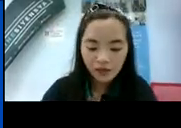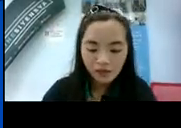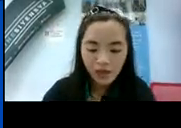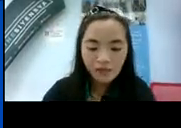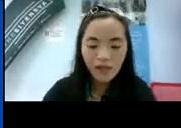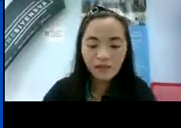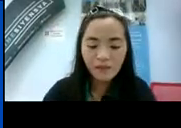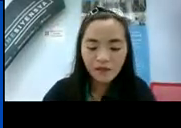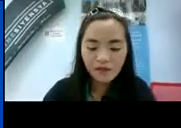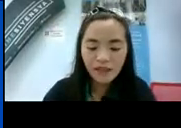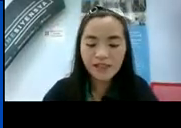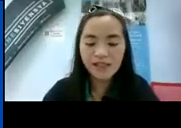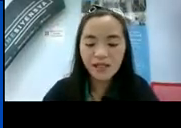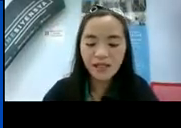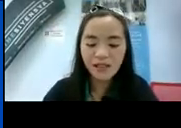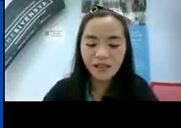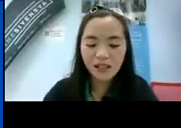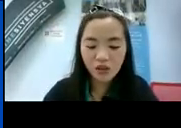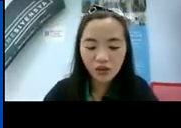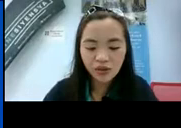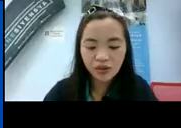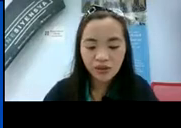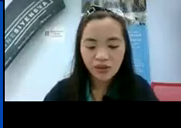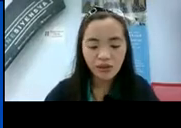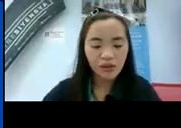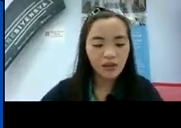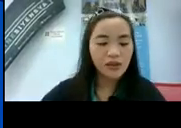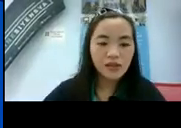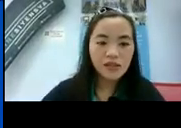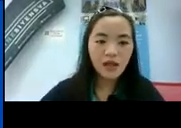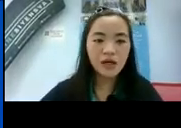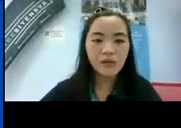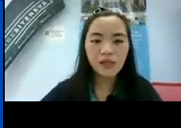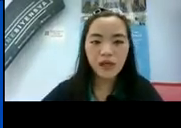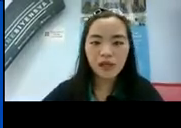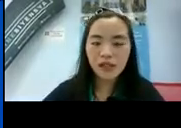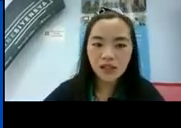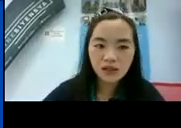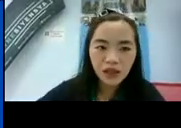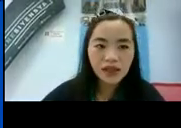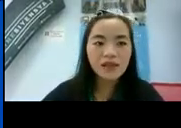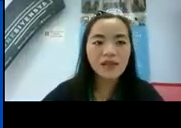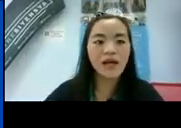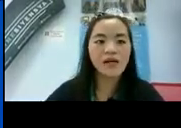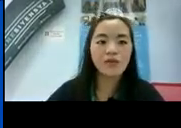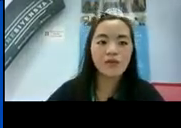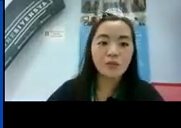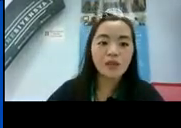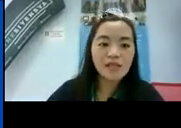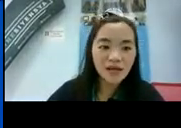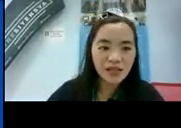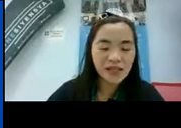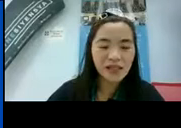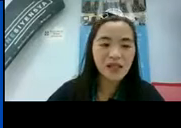Okay, so Ma'am Maribel Izanan Landicho. Okay. We actually conducted a